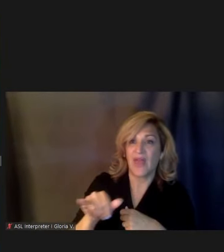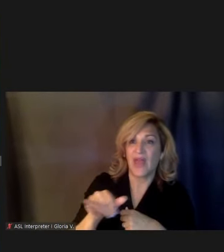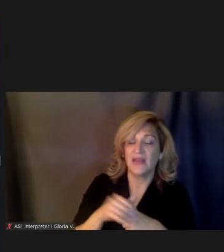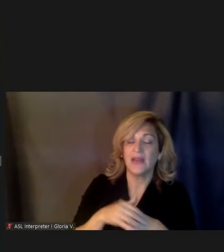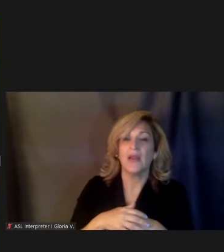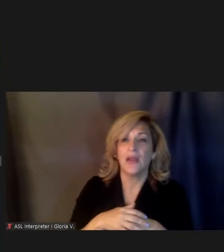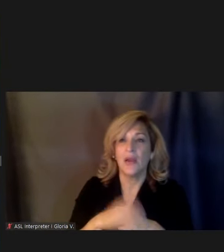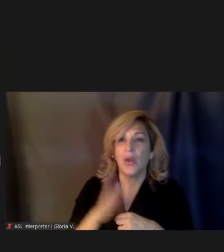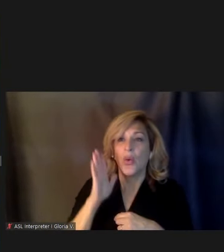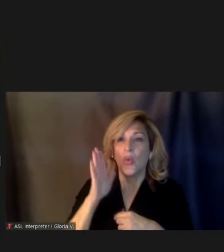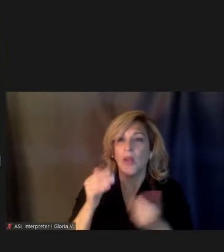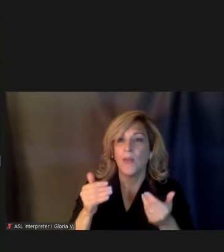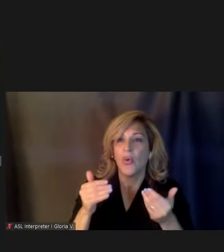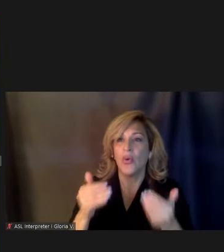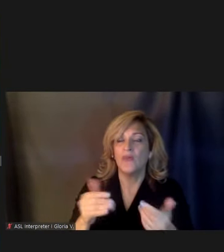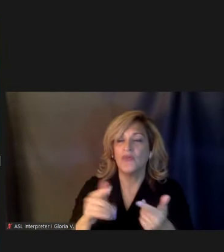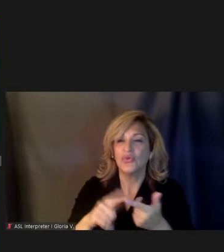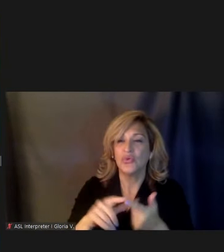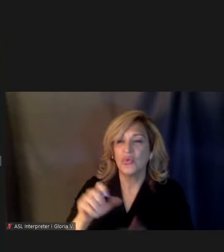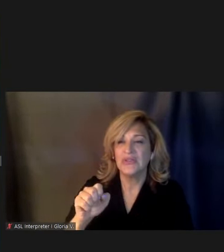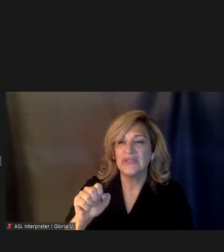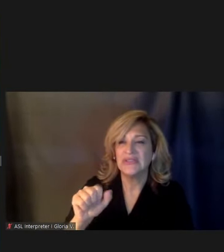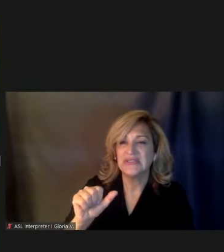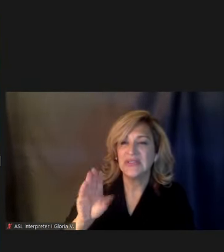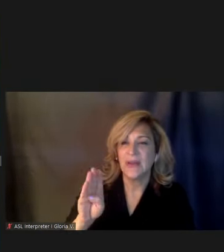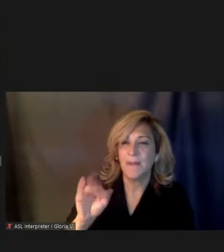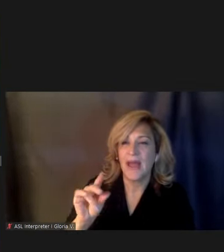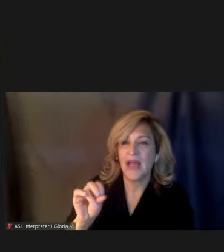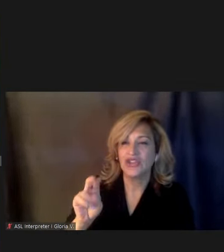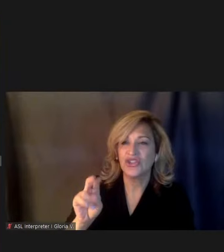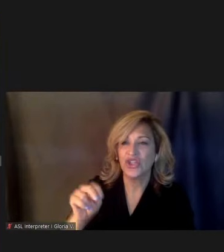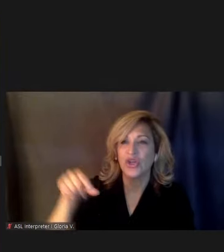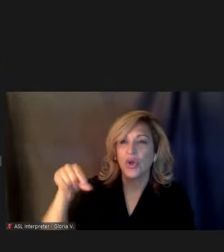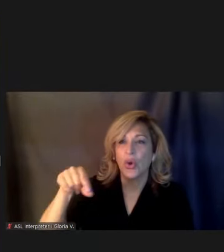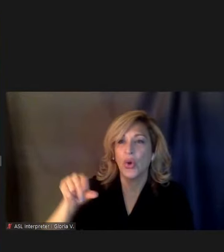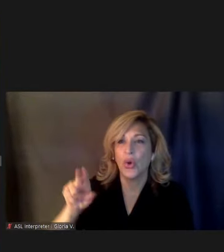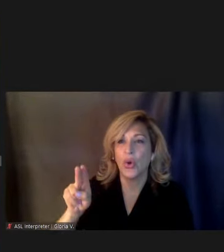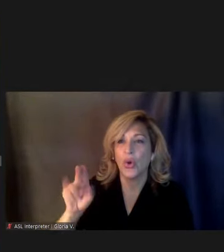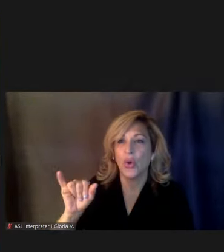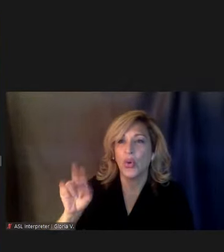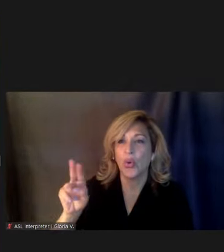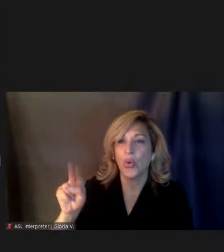we will move to Sebastian Quinn.